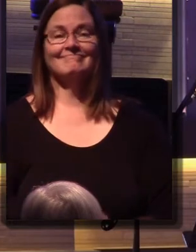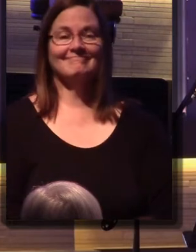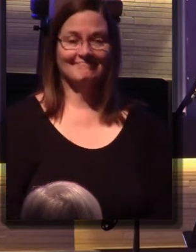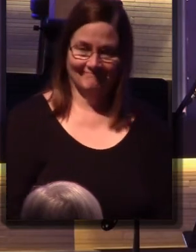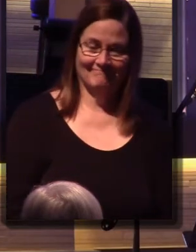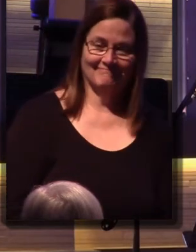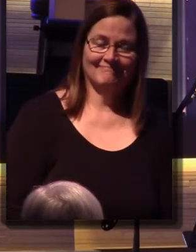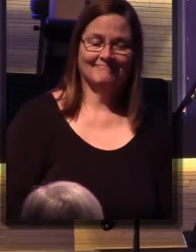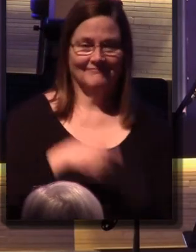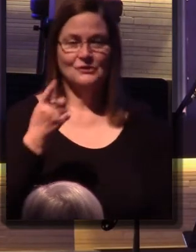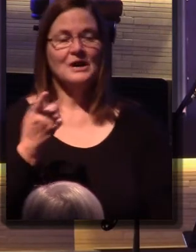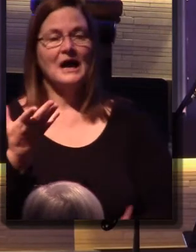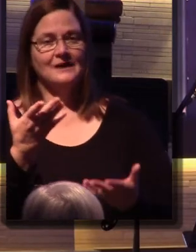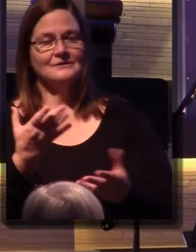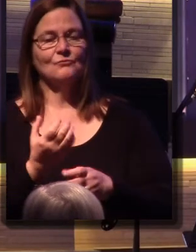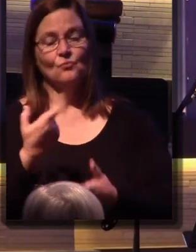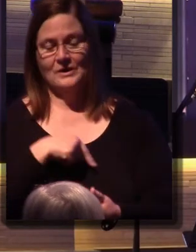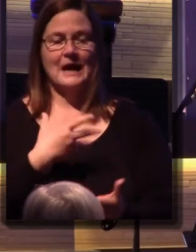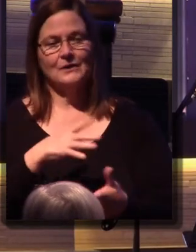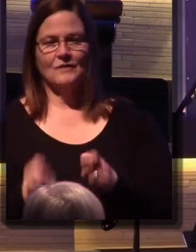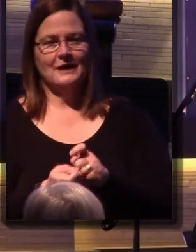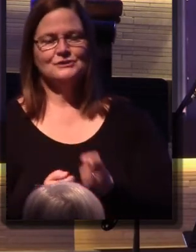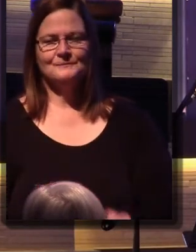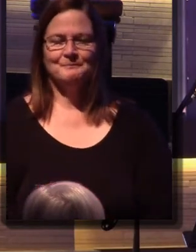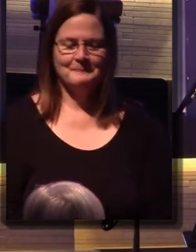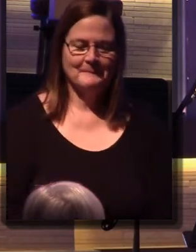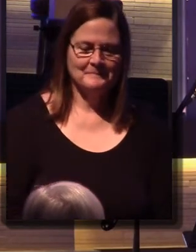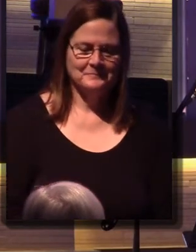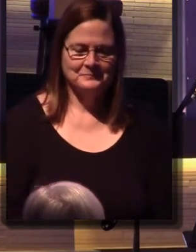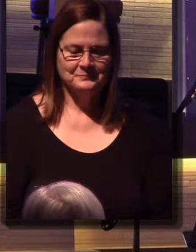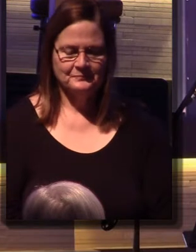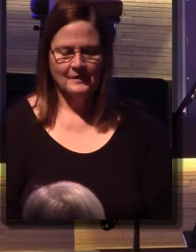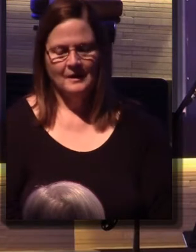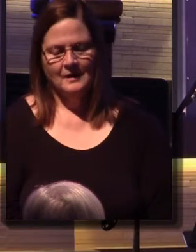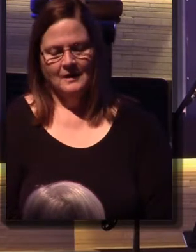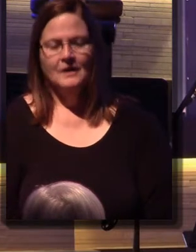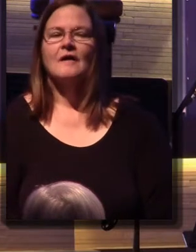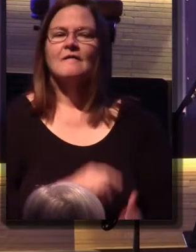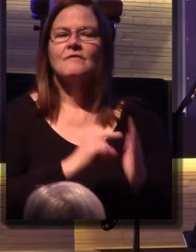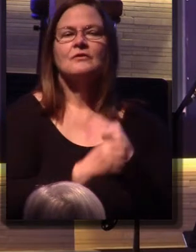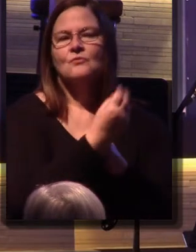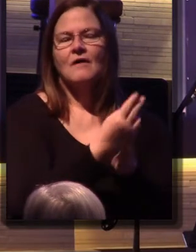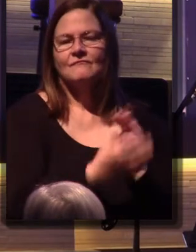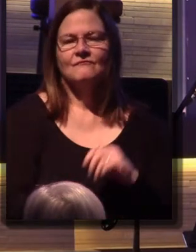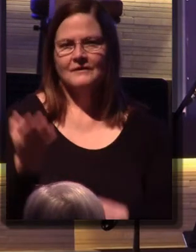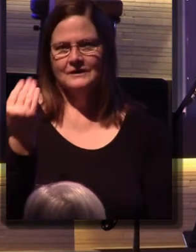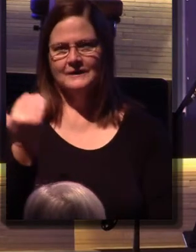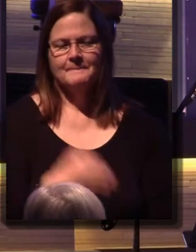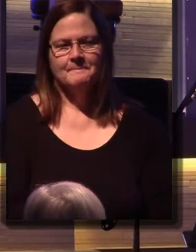we're, you know, you got your comeuppance. And then part three comes from verses 12 to